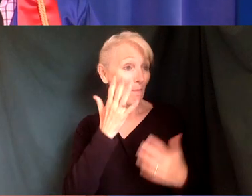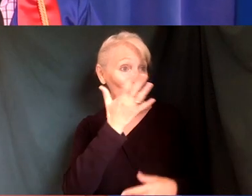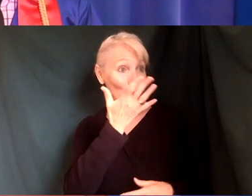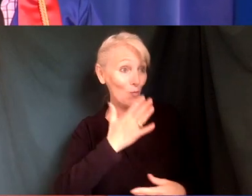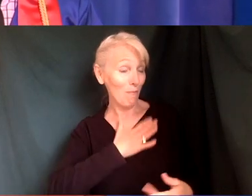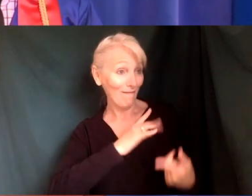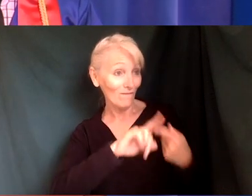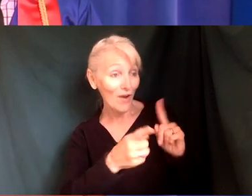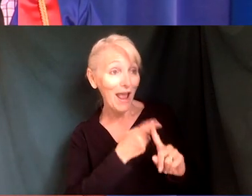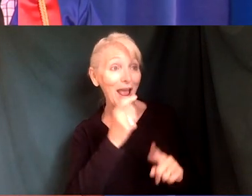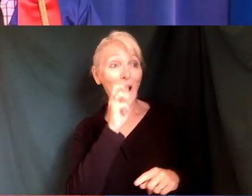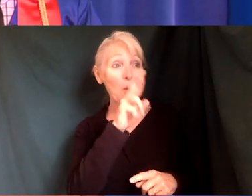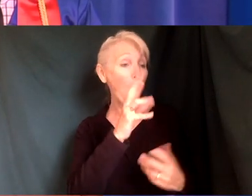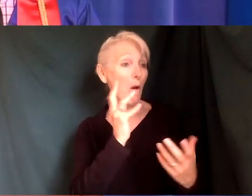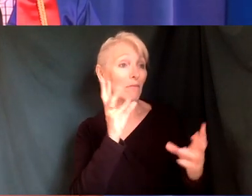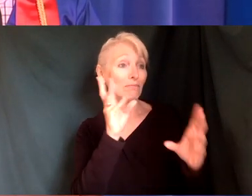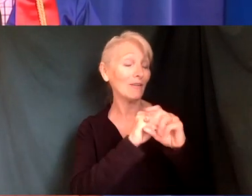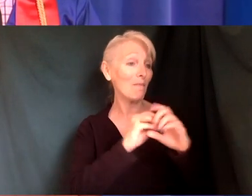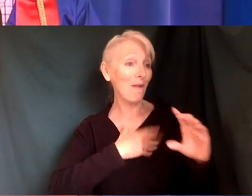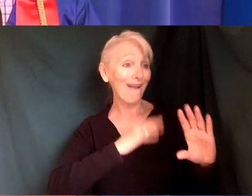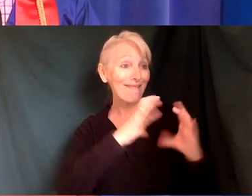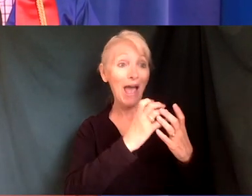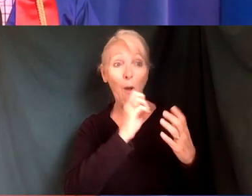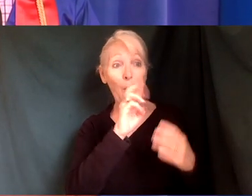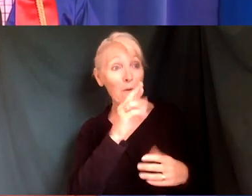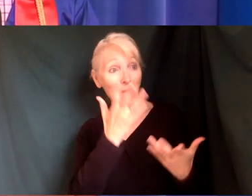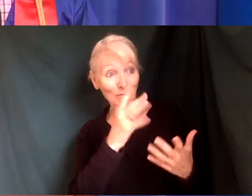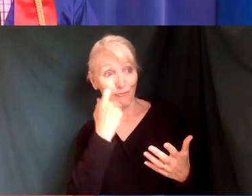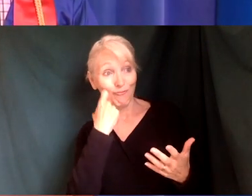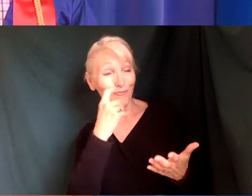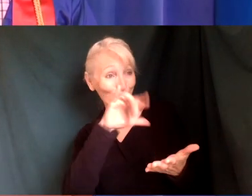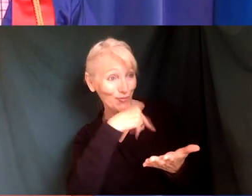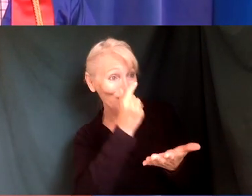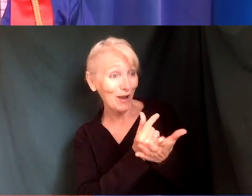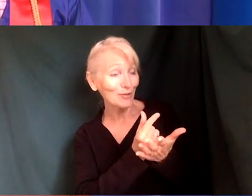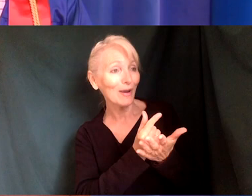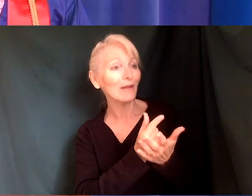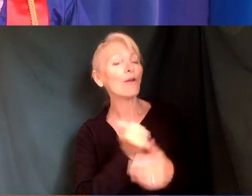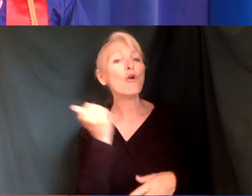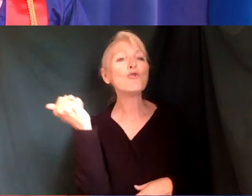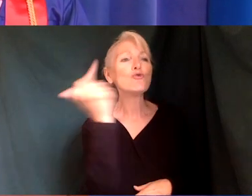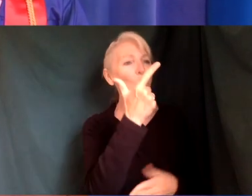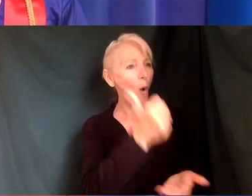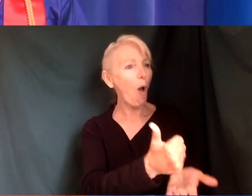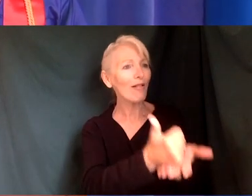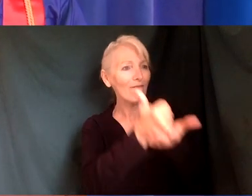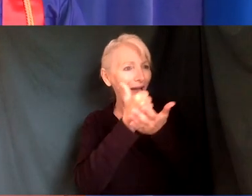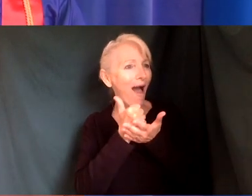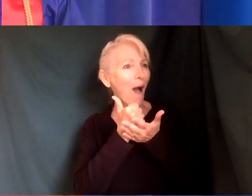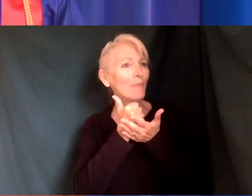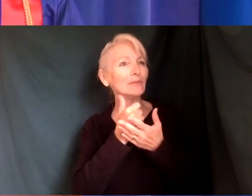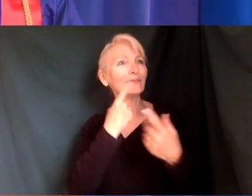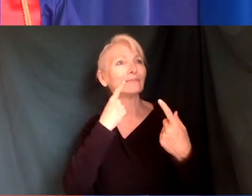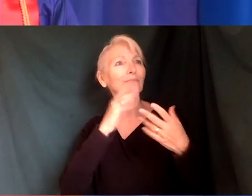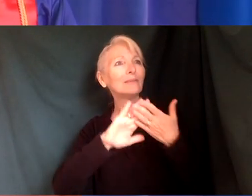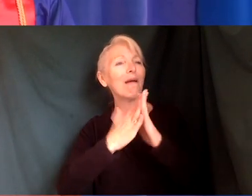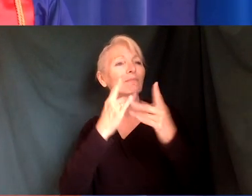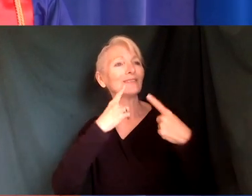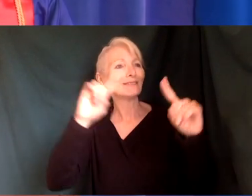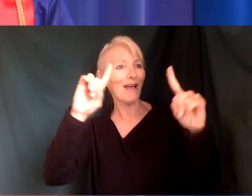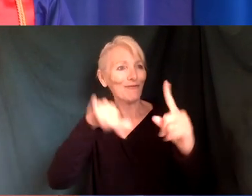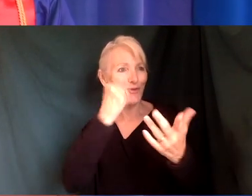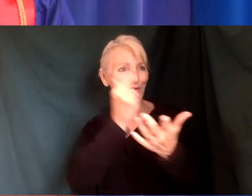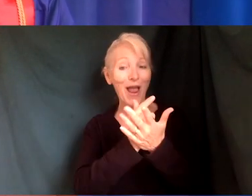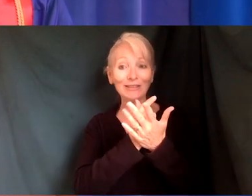you are a classmate, a friend, or just happened to graduate this year, in one way or another, you have helped lead us to this amazing milestone